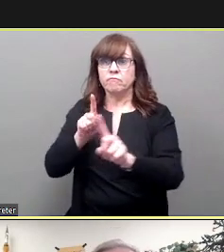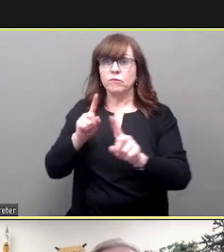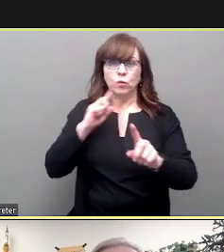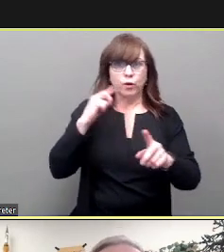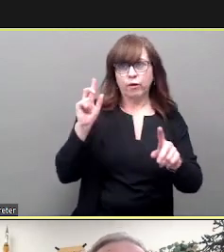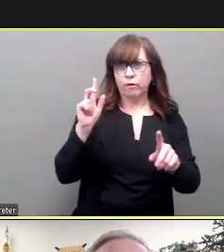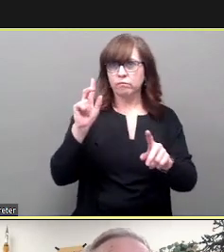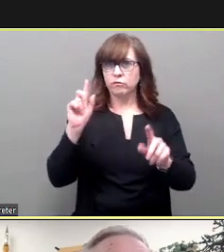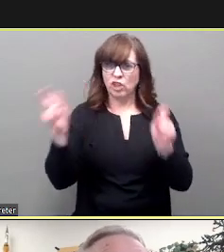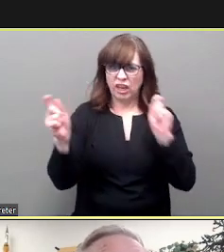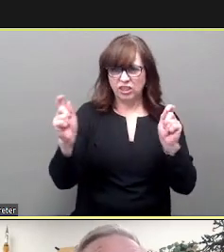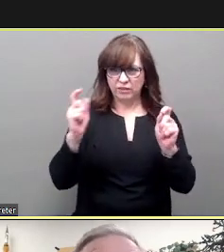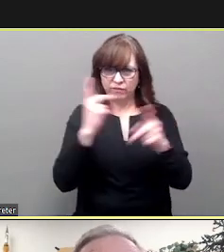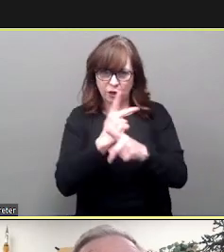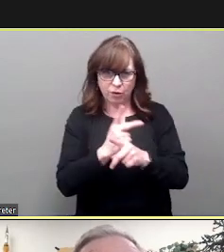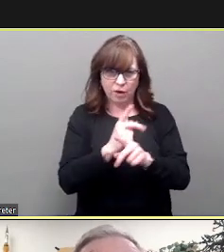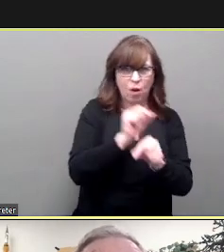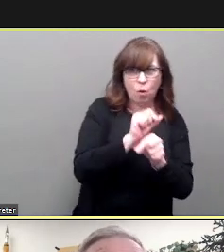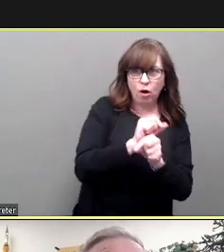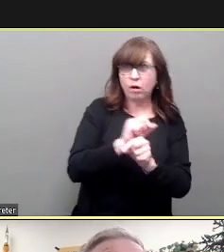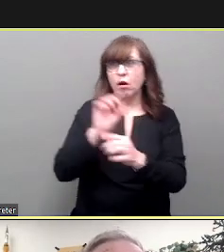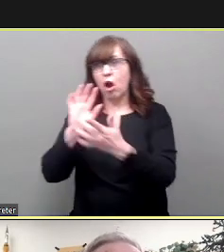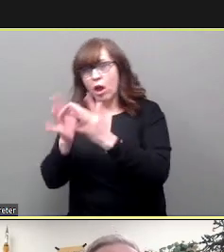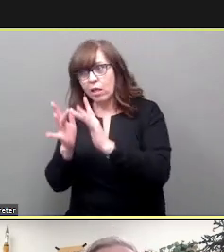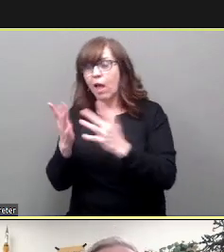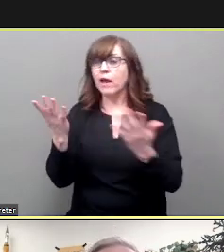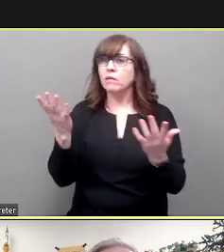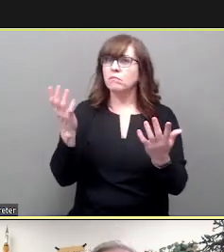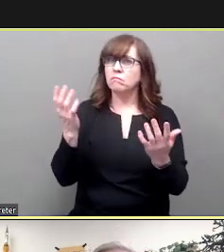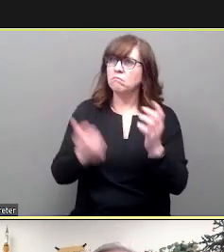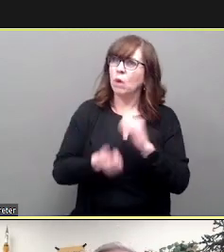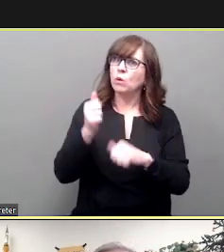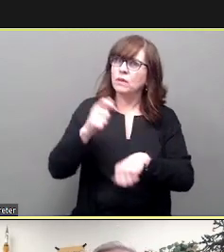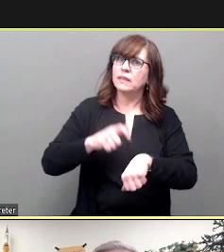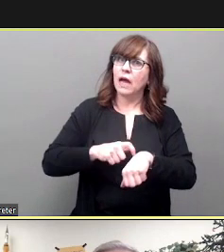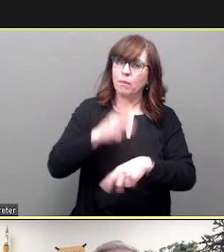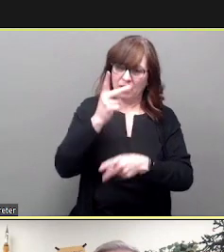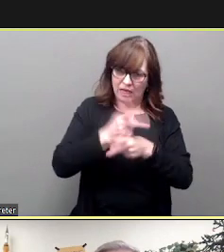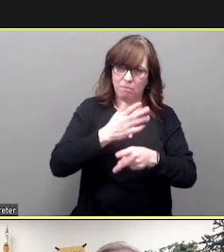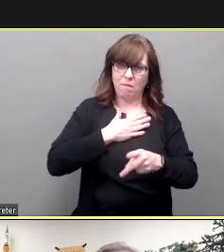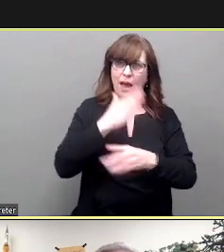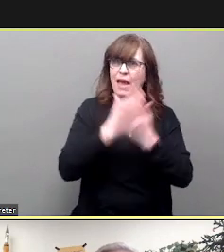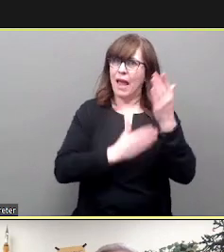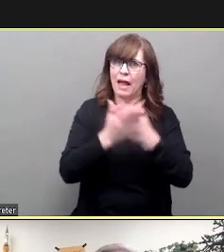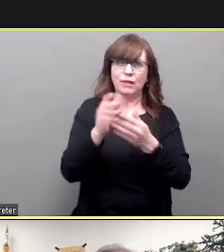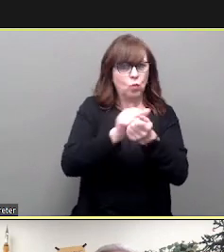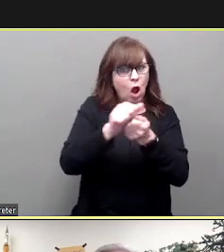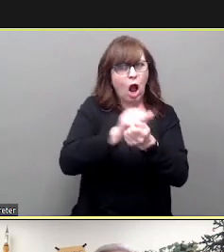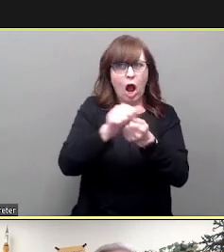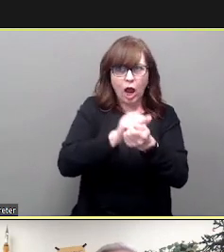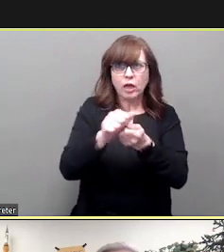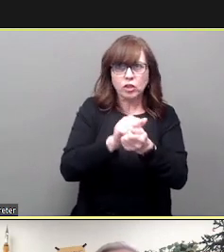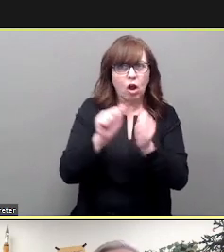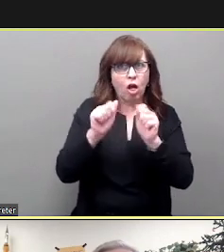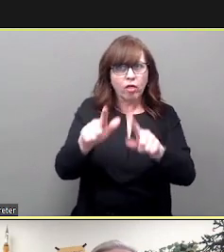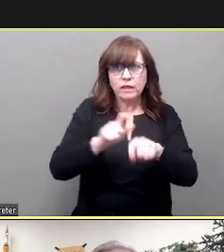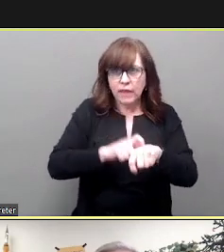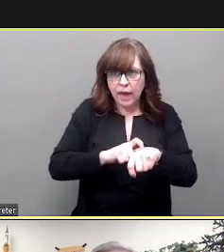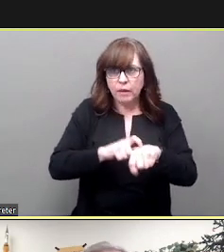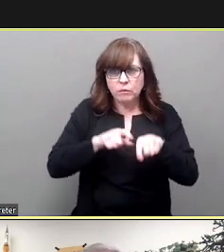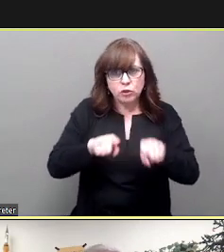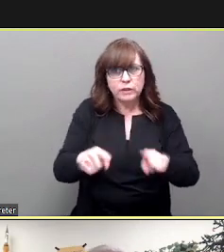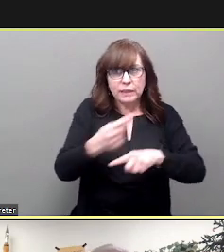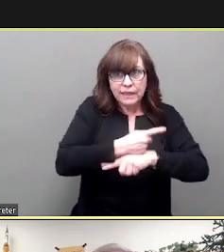meet online virtually all the time. I'm keeping my hands super clean and washing them frequently during the day. And we